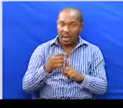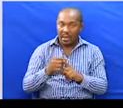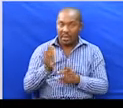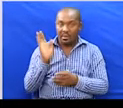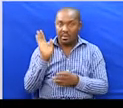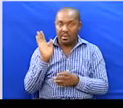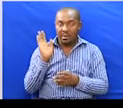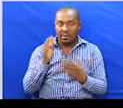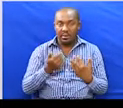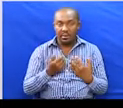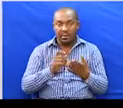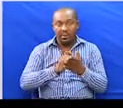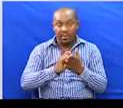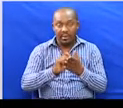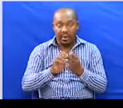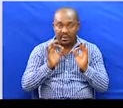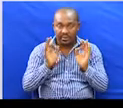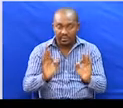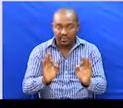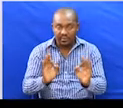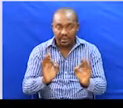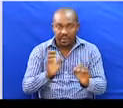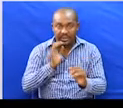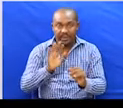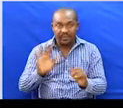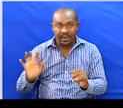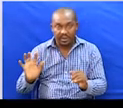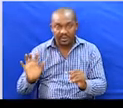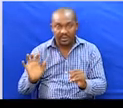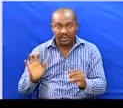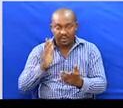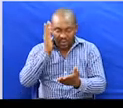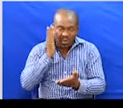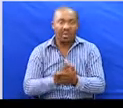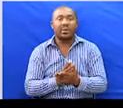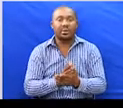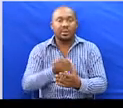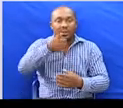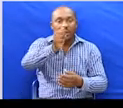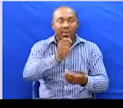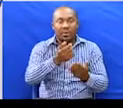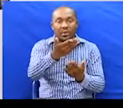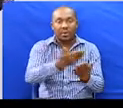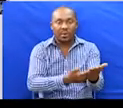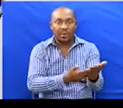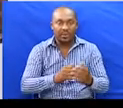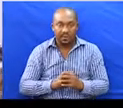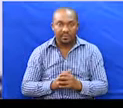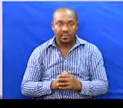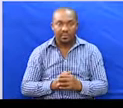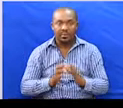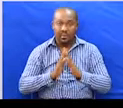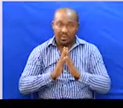so as to write spelling of chromosome correctly in your notes. Thank